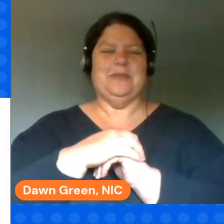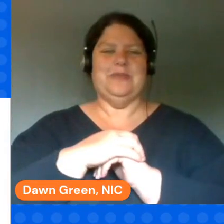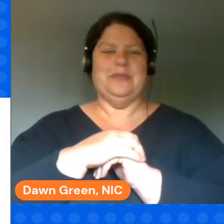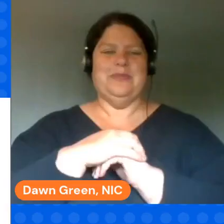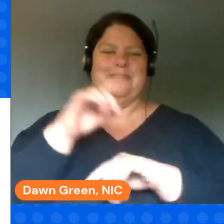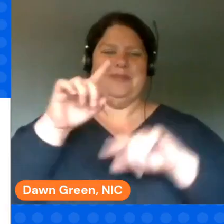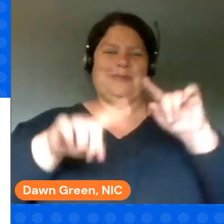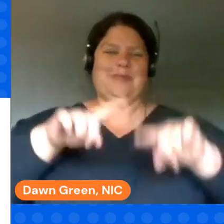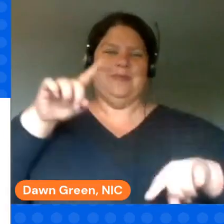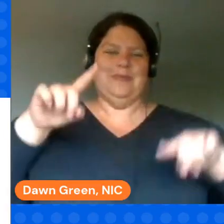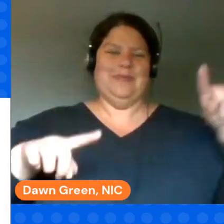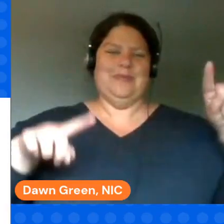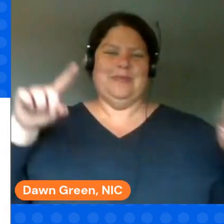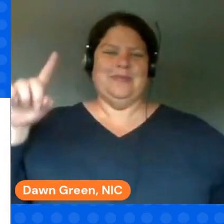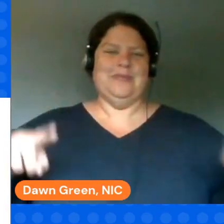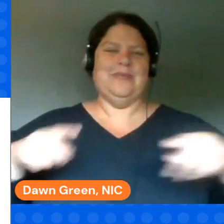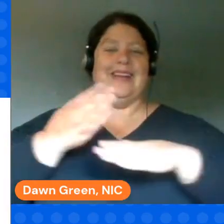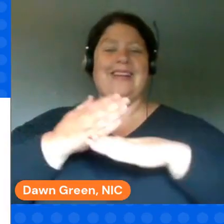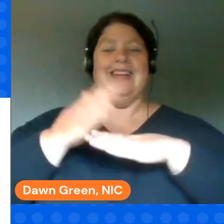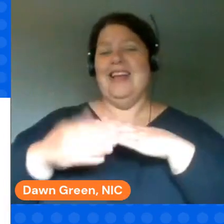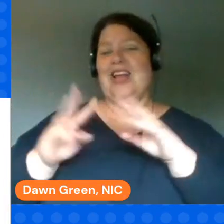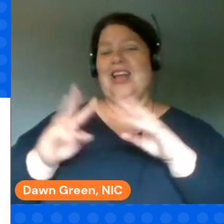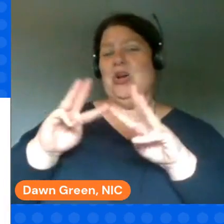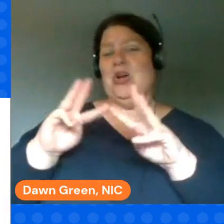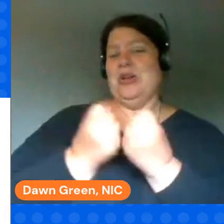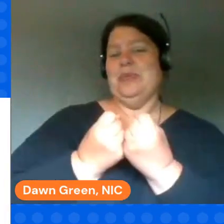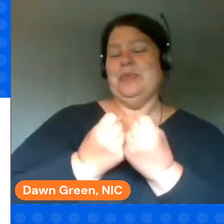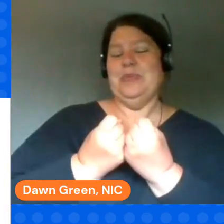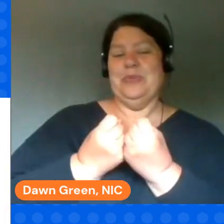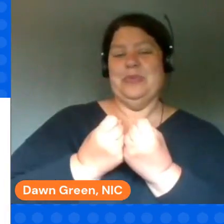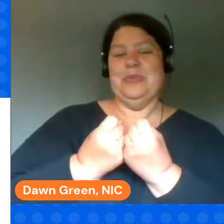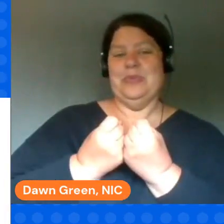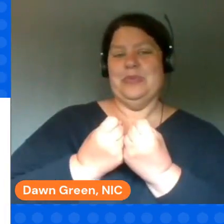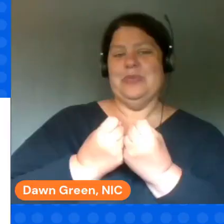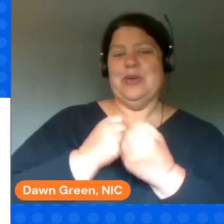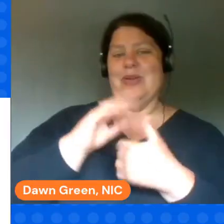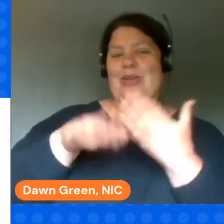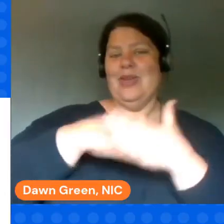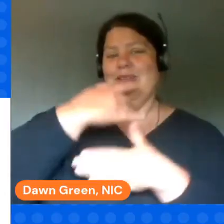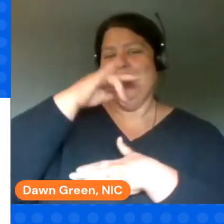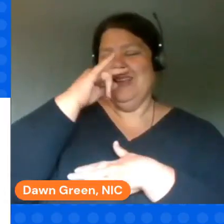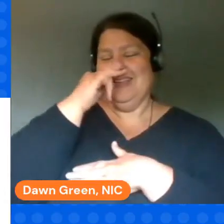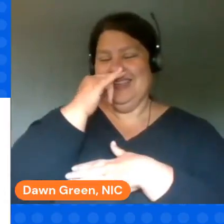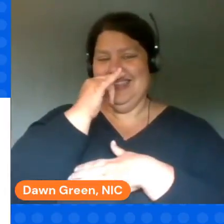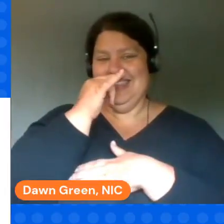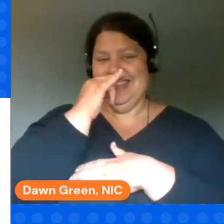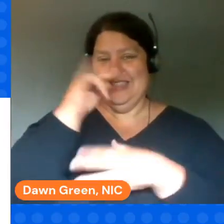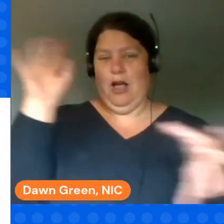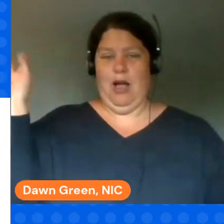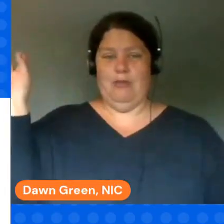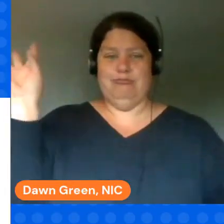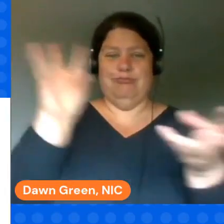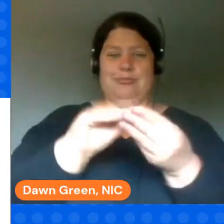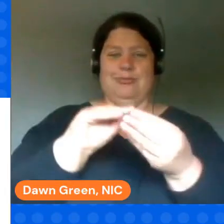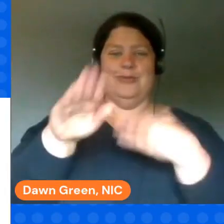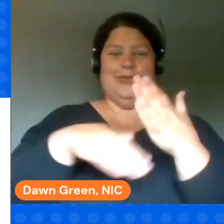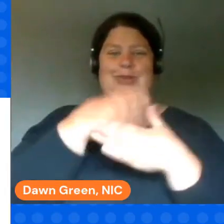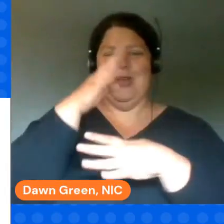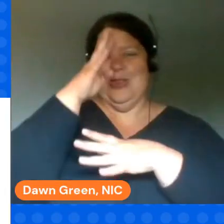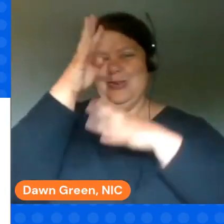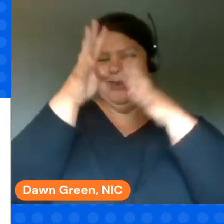variety at the end of the workshop. All the kids put together the things they had created,